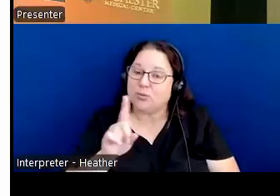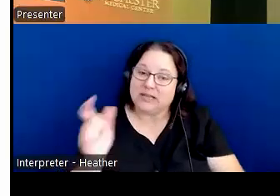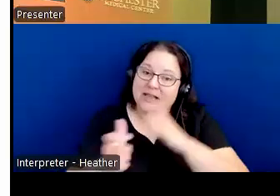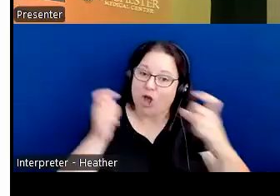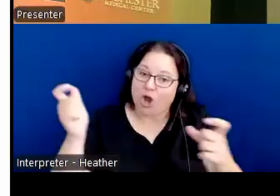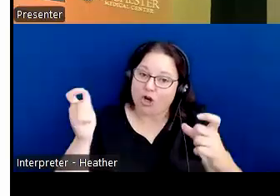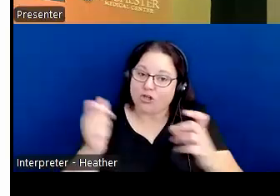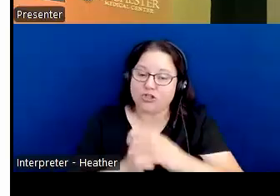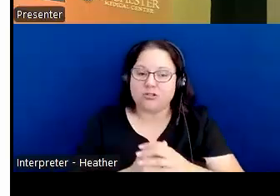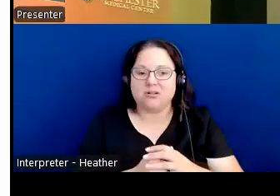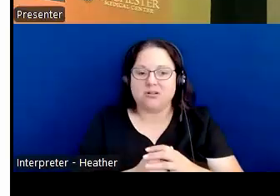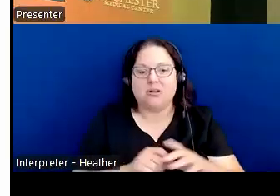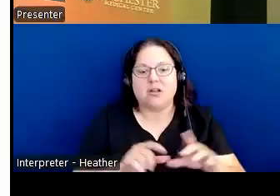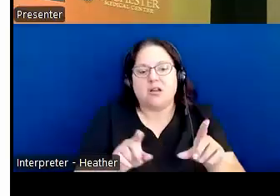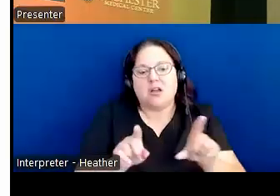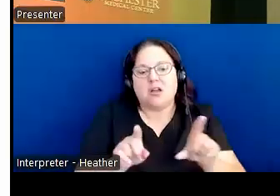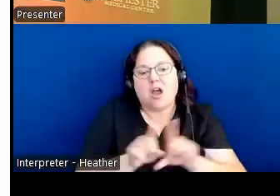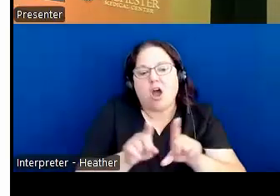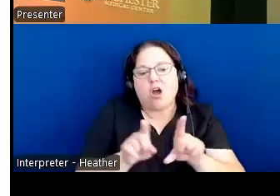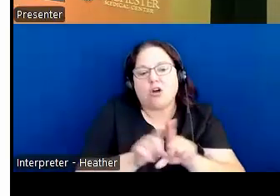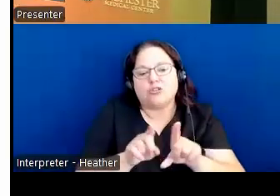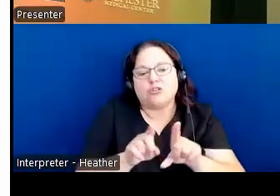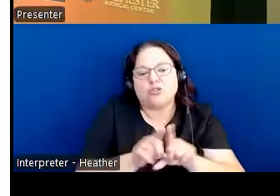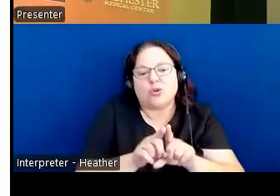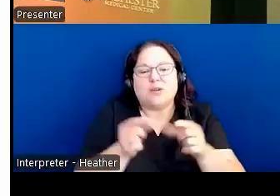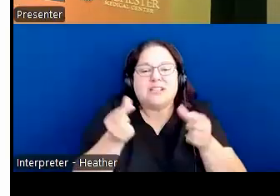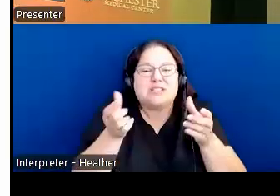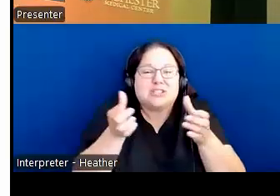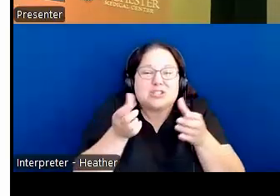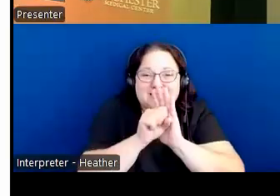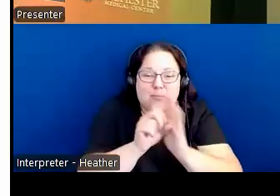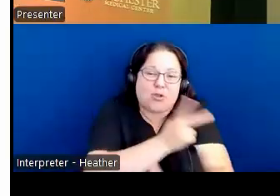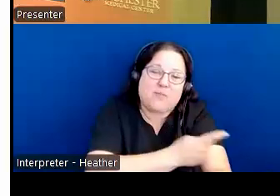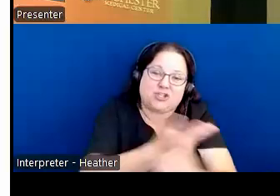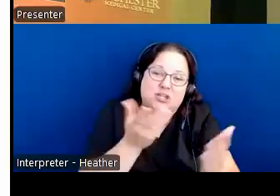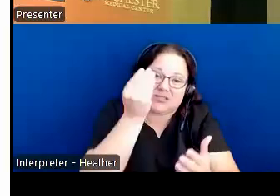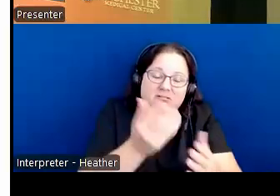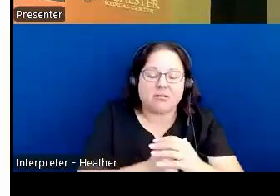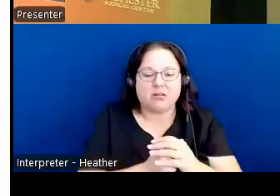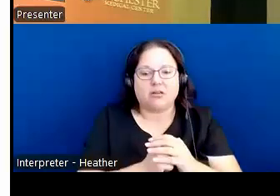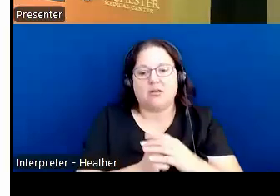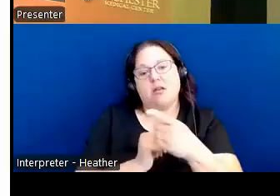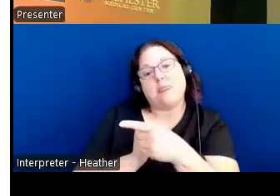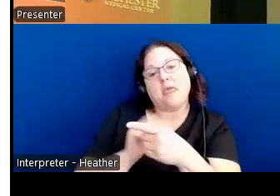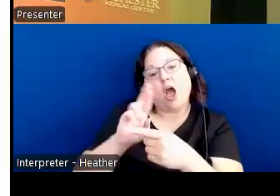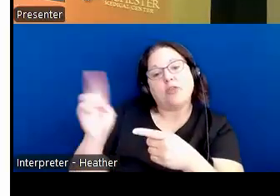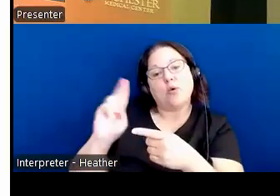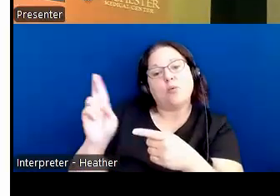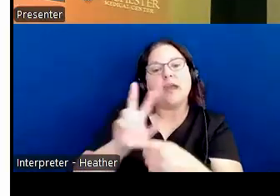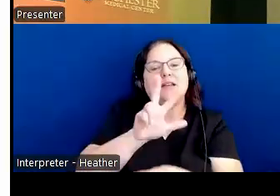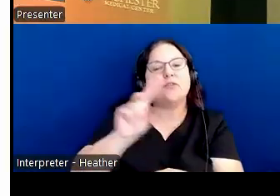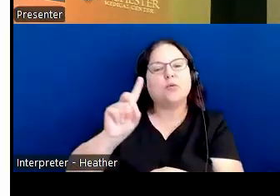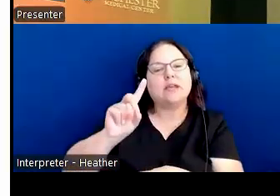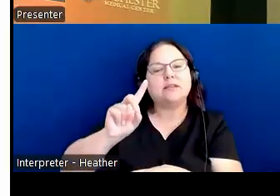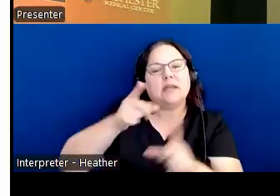not small because it's a relatively small sample of patients. The graph to the right is a 3D plot of the interaction. So